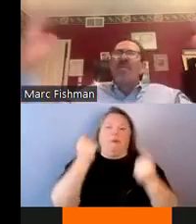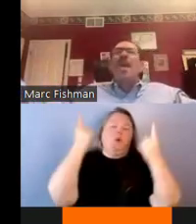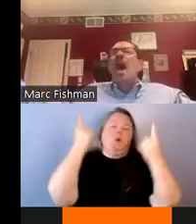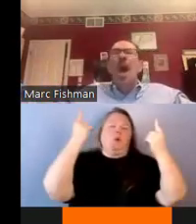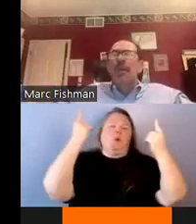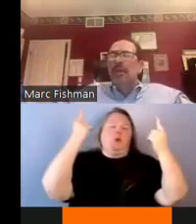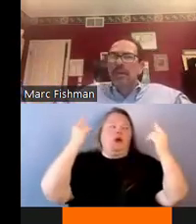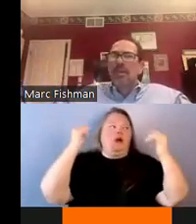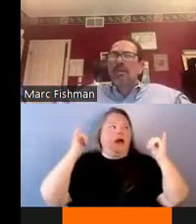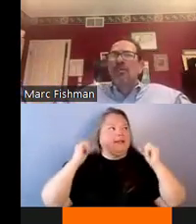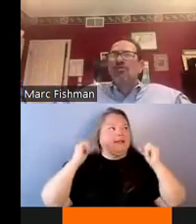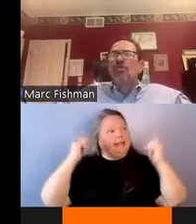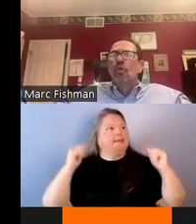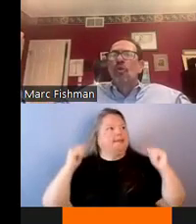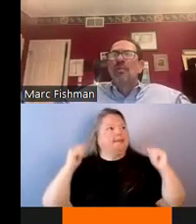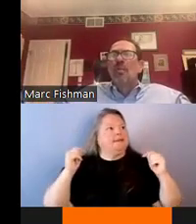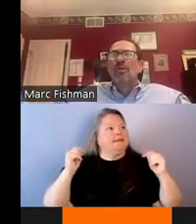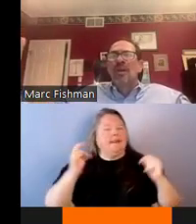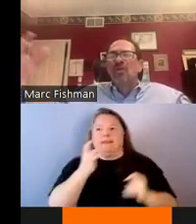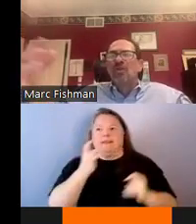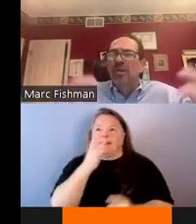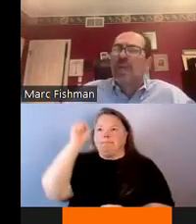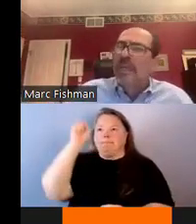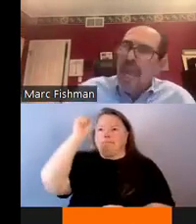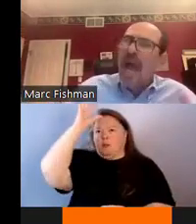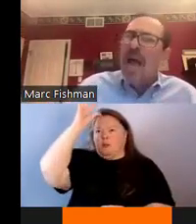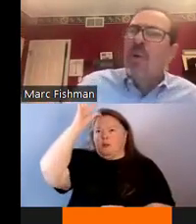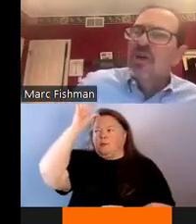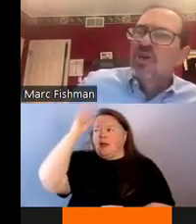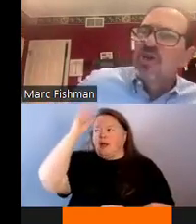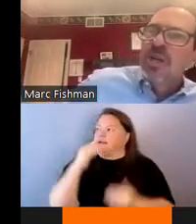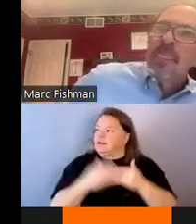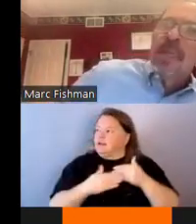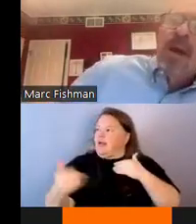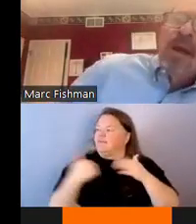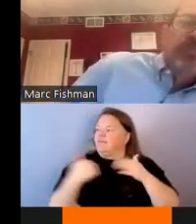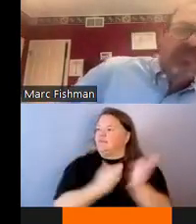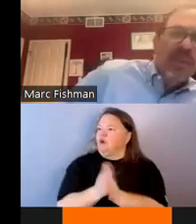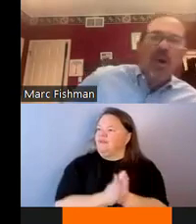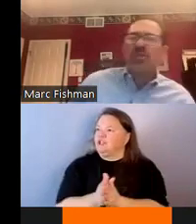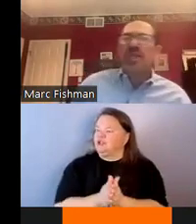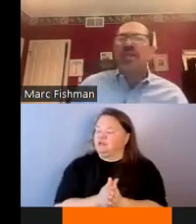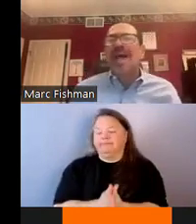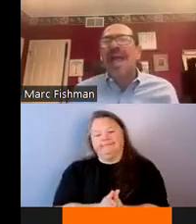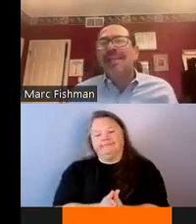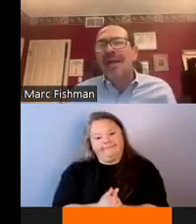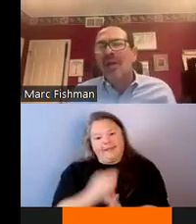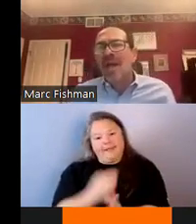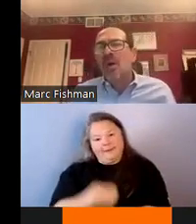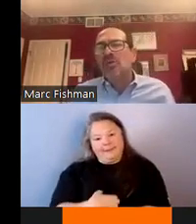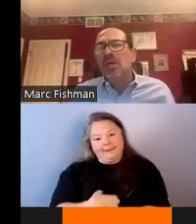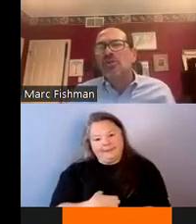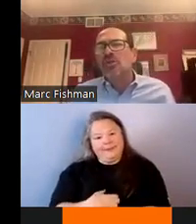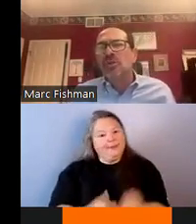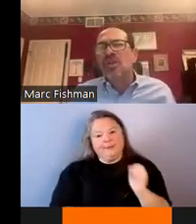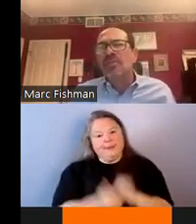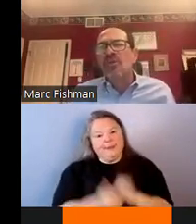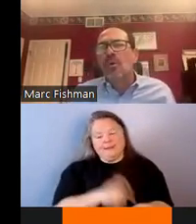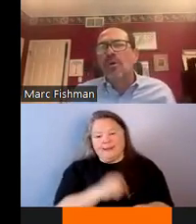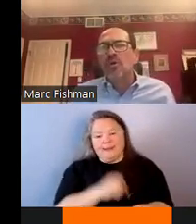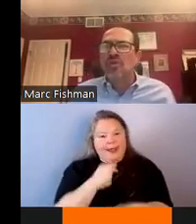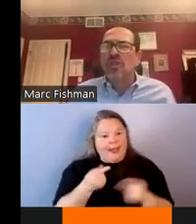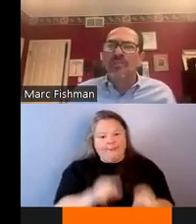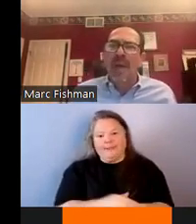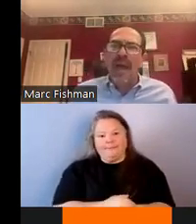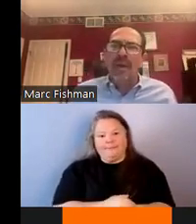and from then on, there's enduring motivation. Yeah, I wish. But mostly it's not like that, right? Mostly it's 3